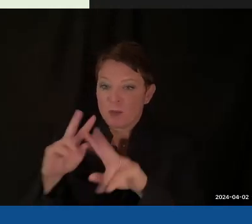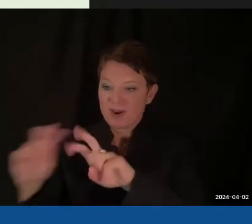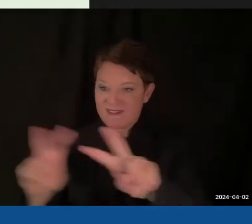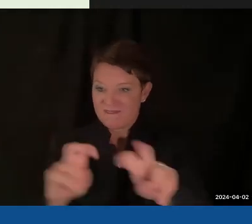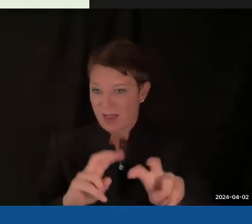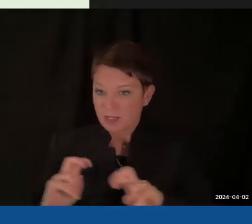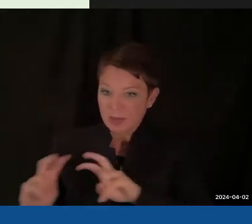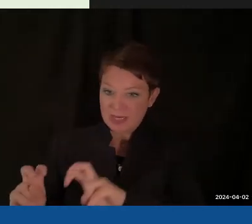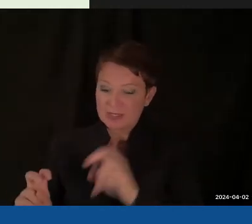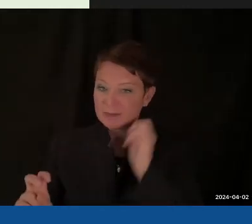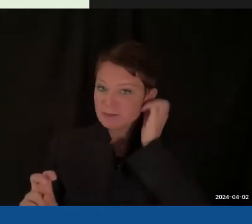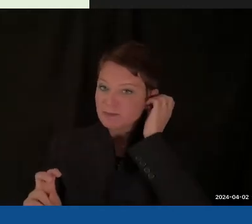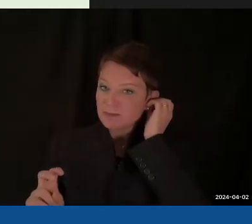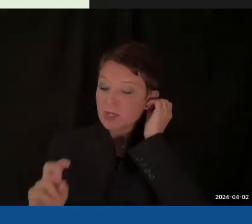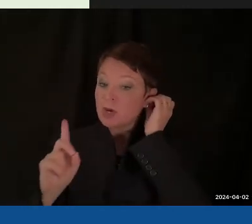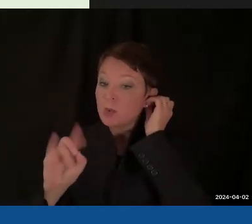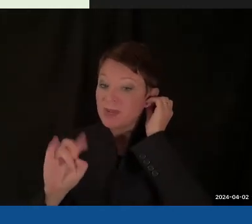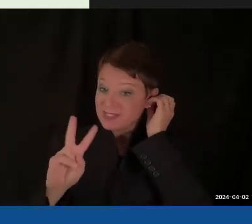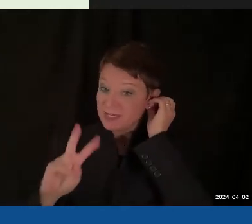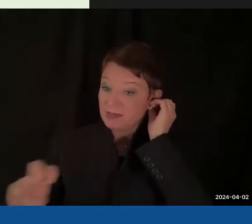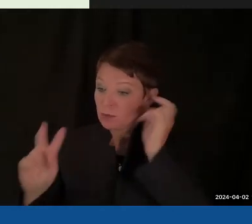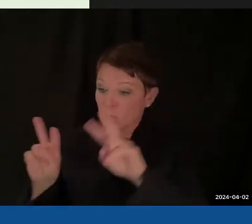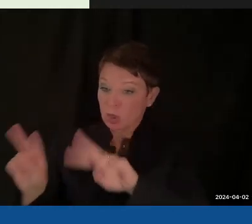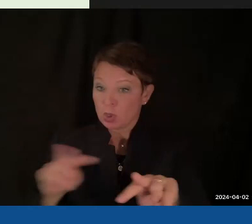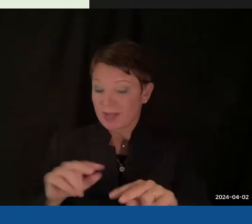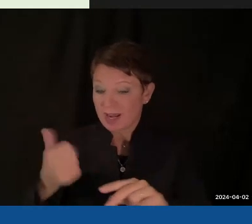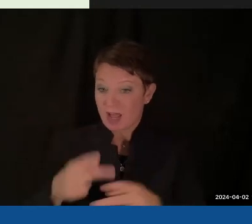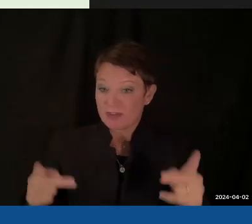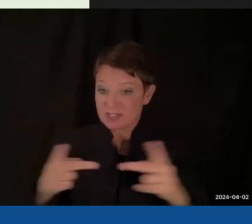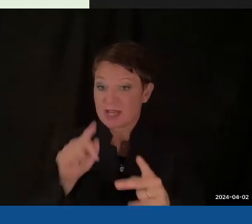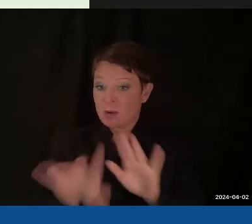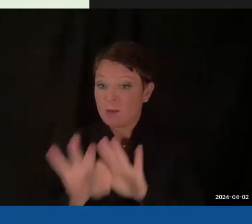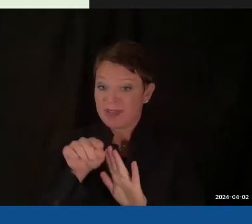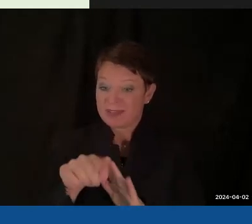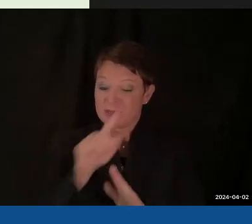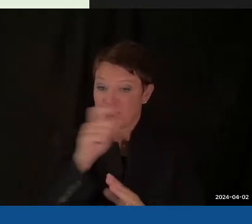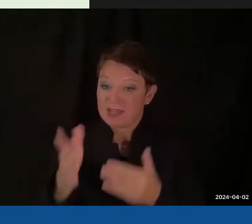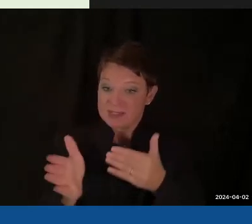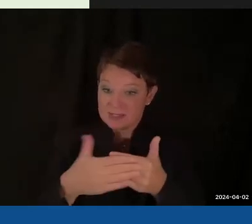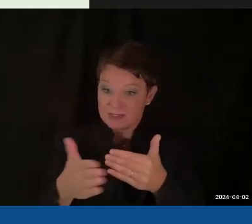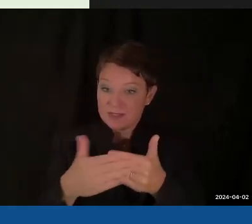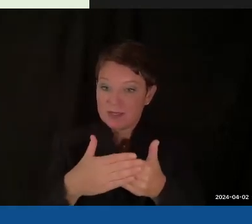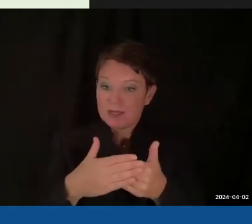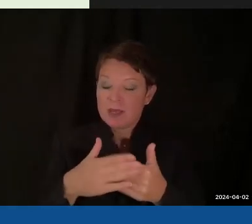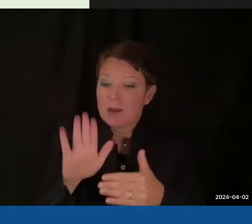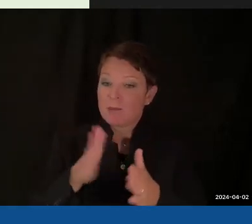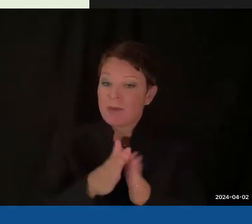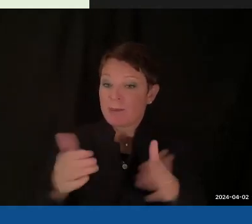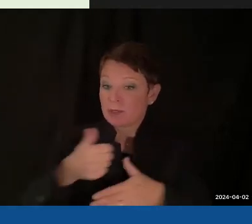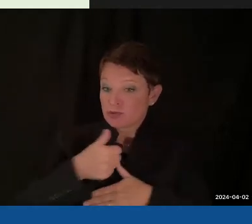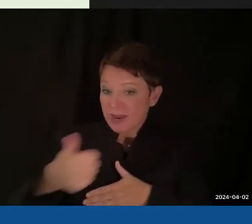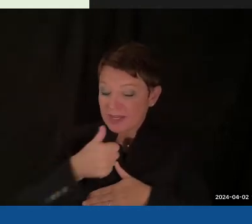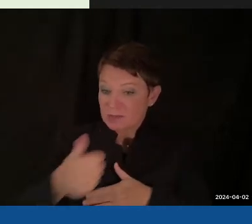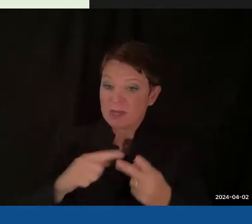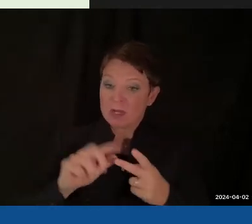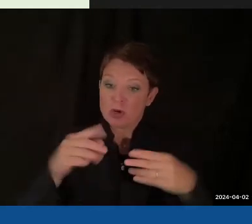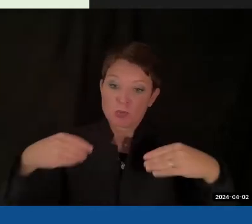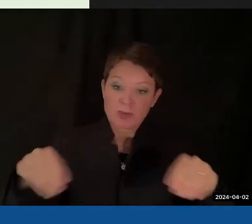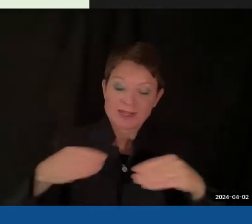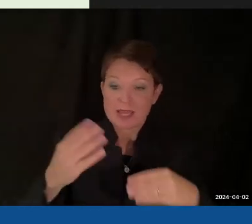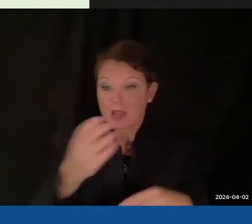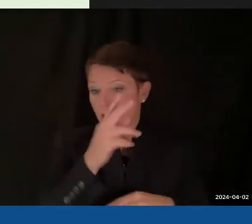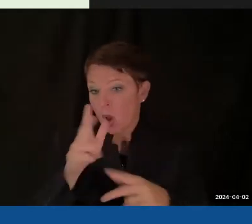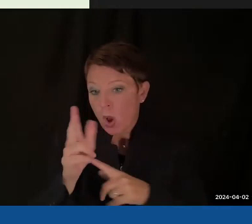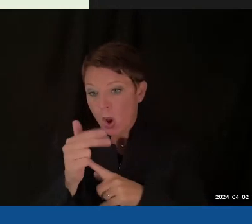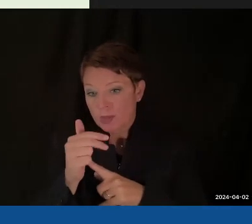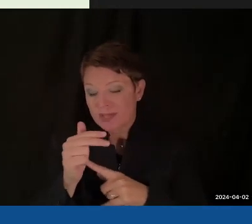evaluated. And so we did evaluate other sites. And this site was chosen due to its proximity to public transit, as well as retail and hotels and everything